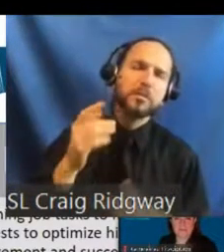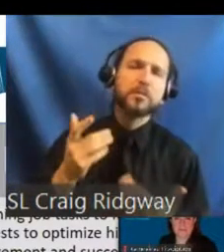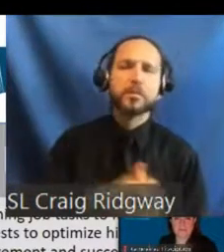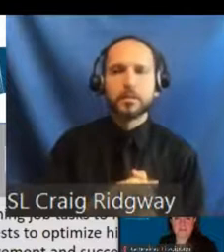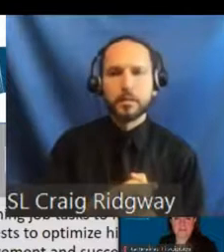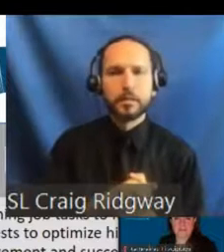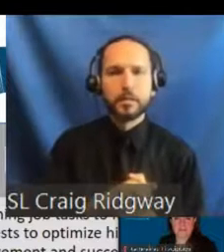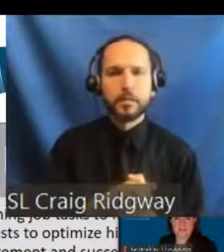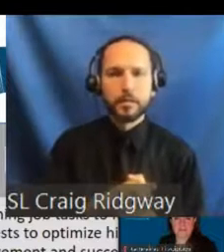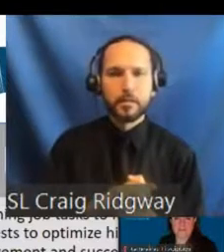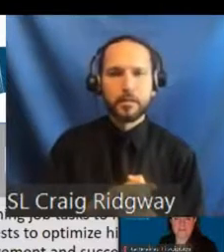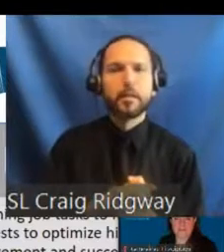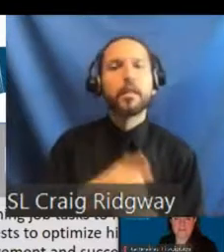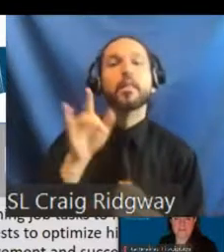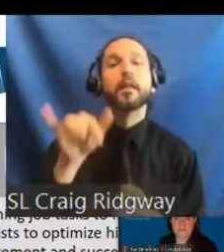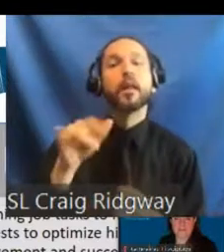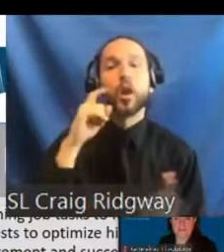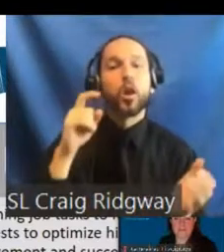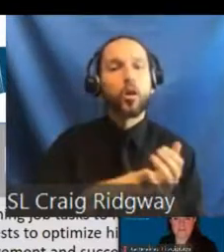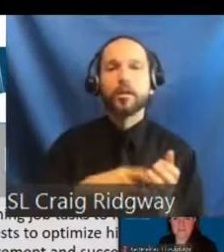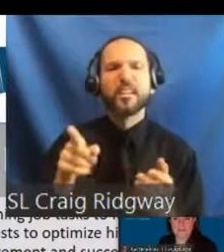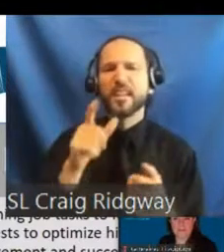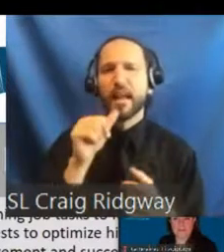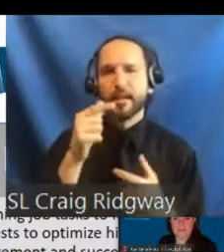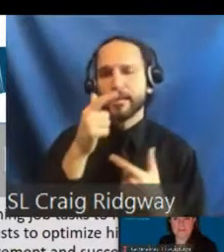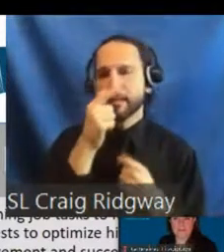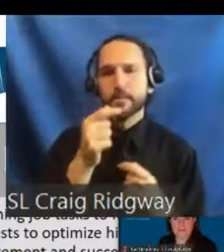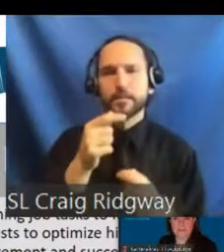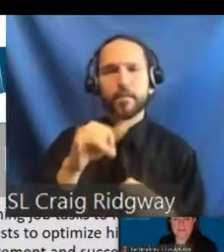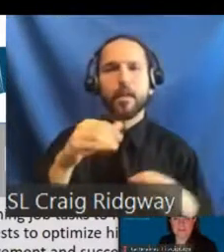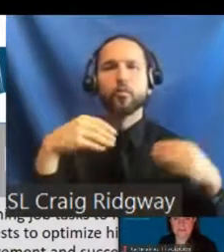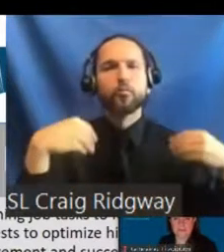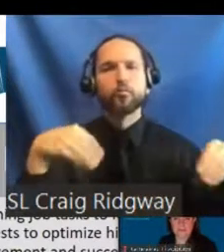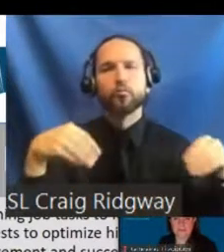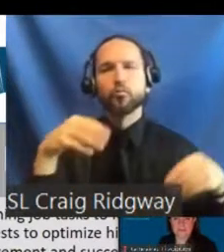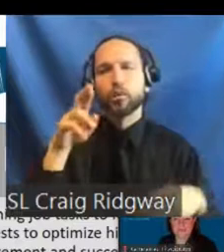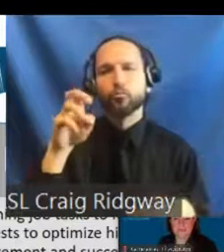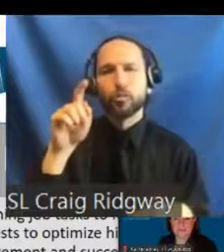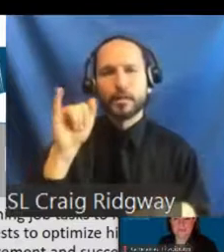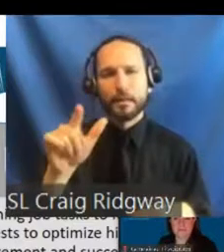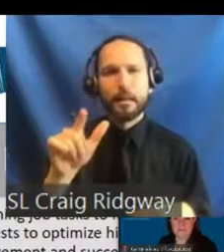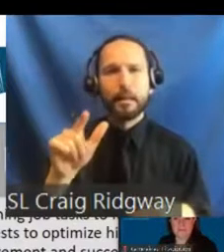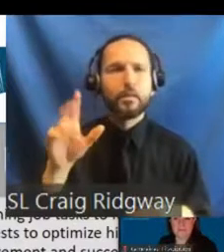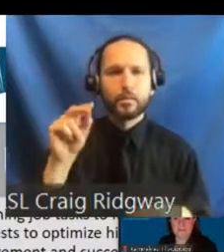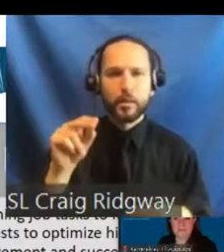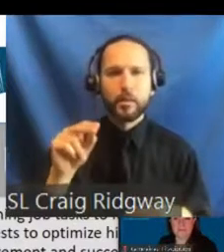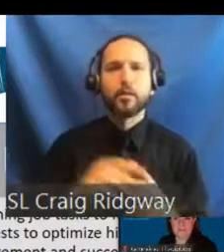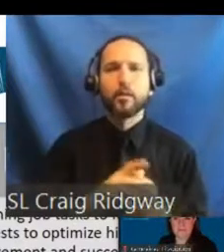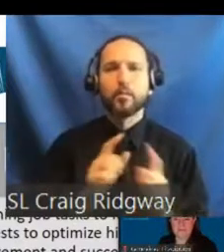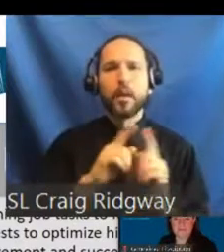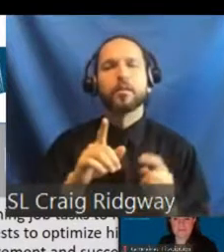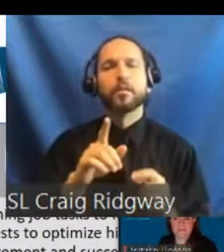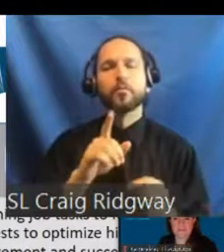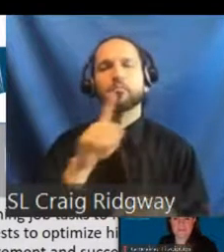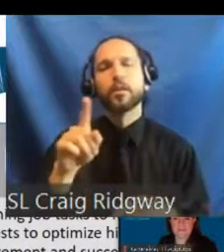Ultimately, it was discovered that he wasn't interested in the retail side of the business, only the actual bird